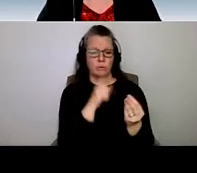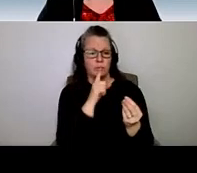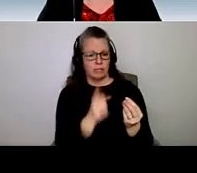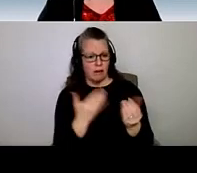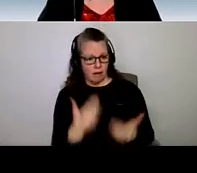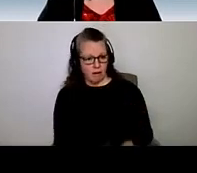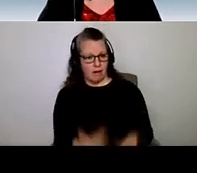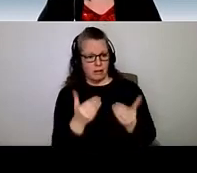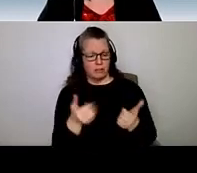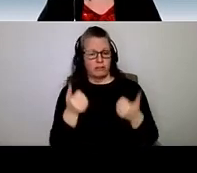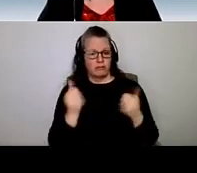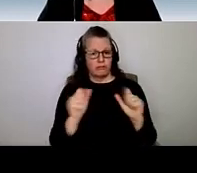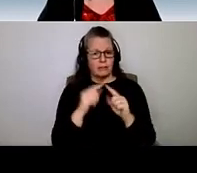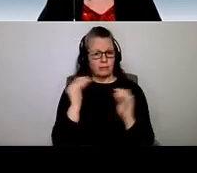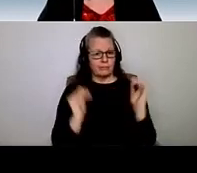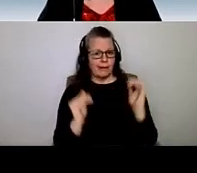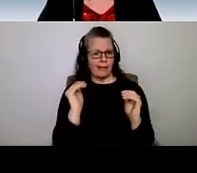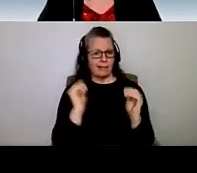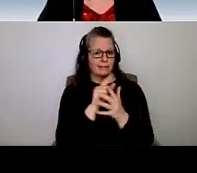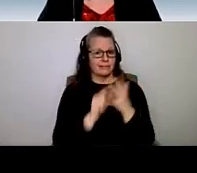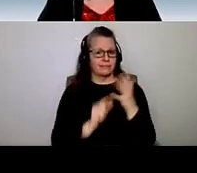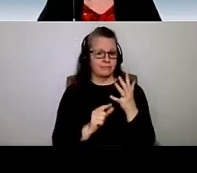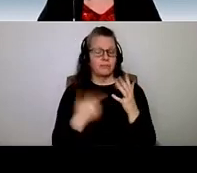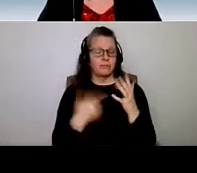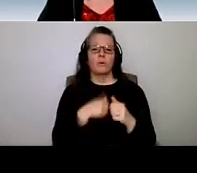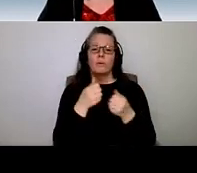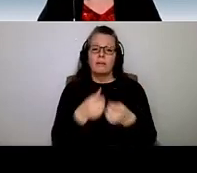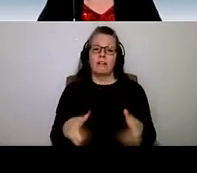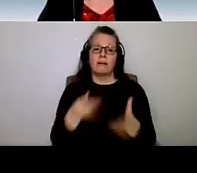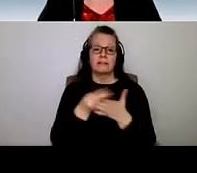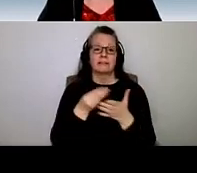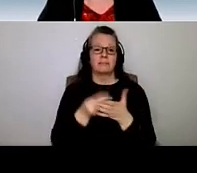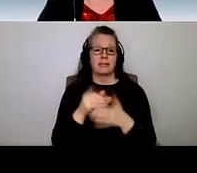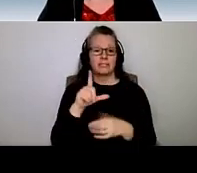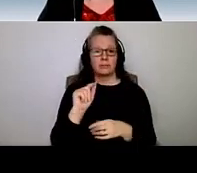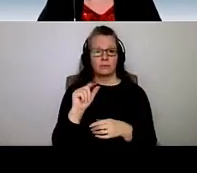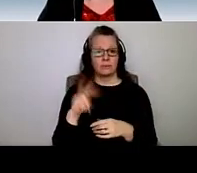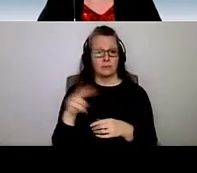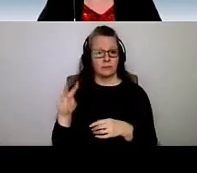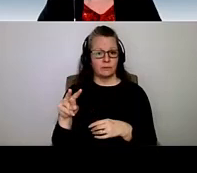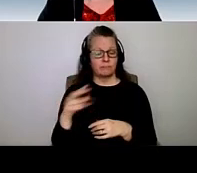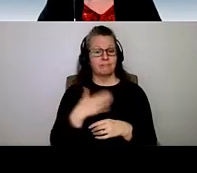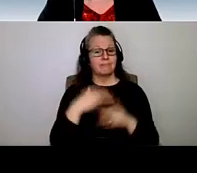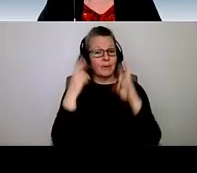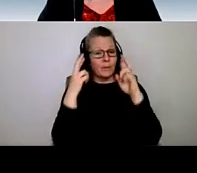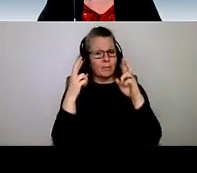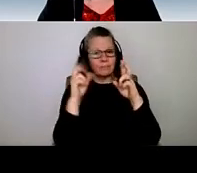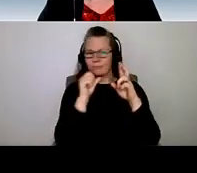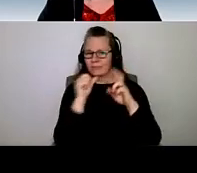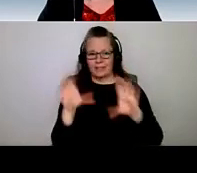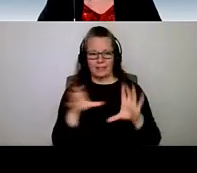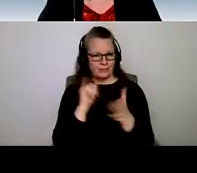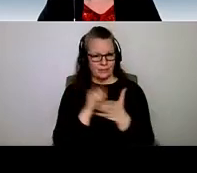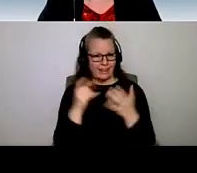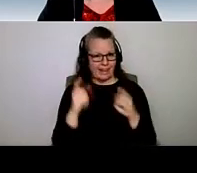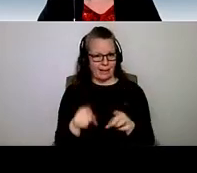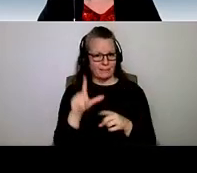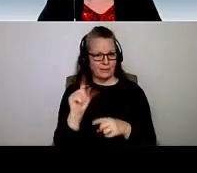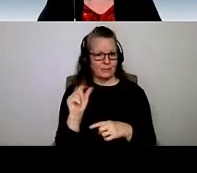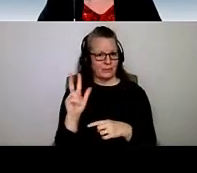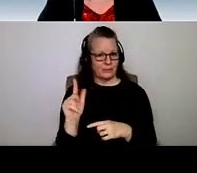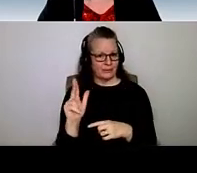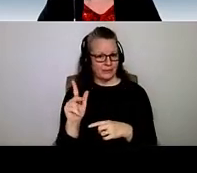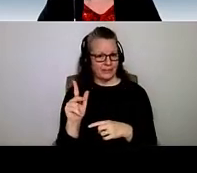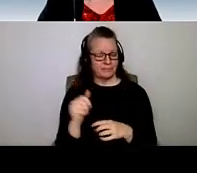those elements. We did lose money in 2022. My hope is that we don't do that in 2023. We have